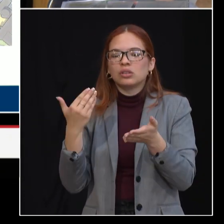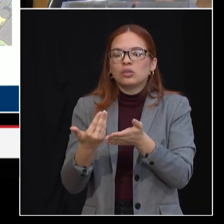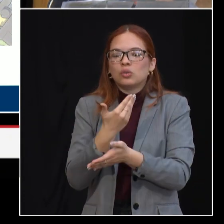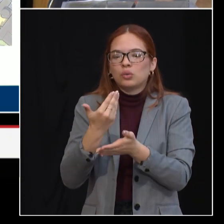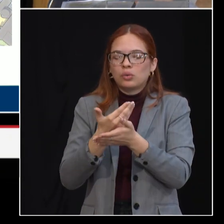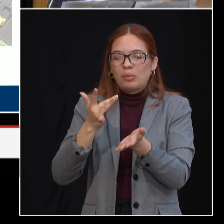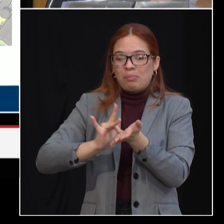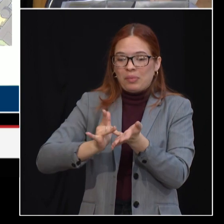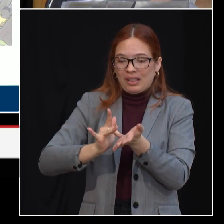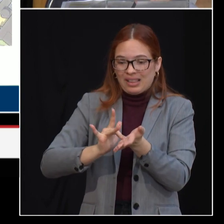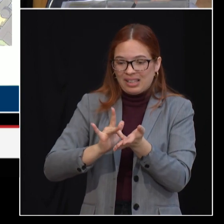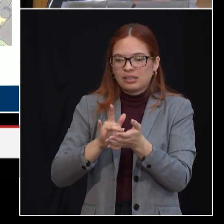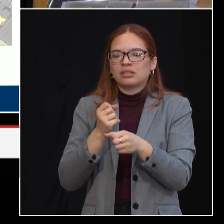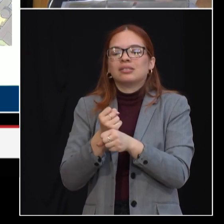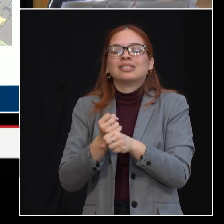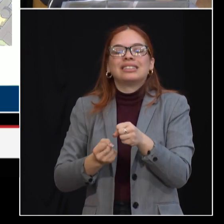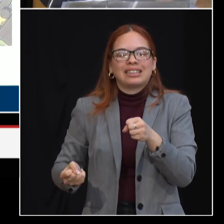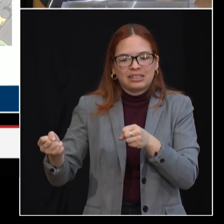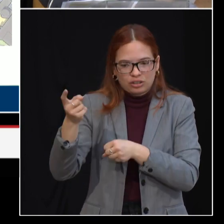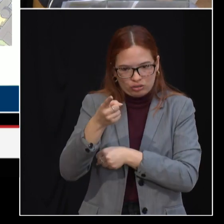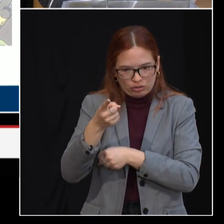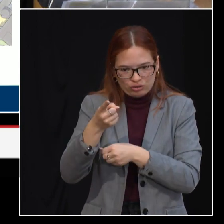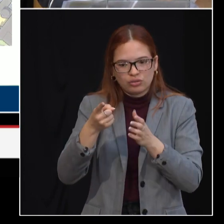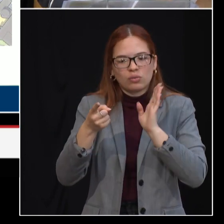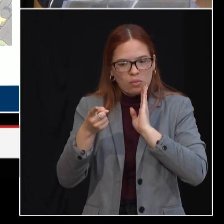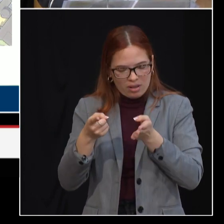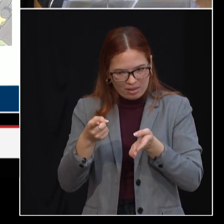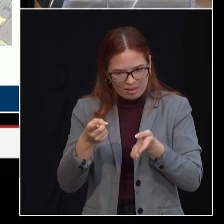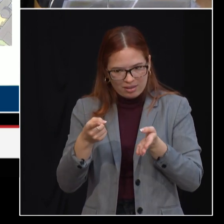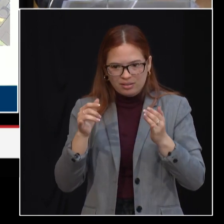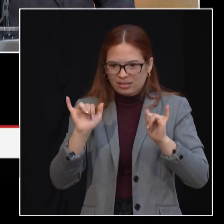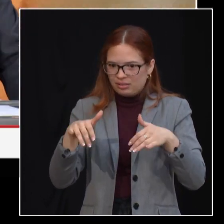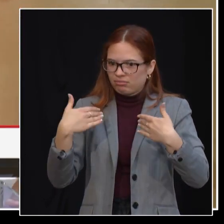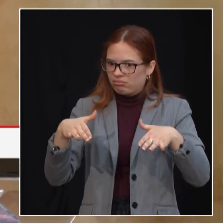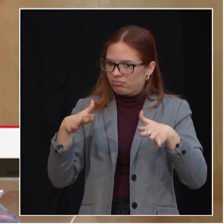accomplishment. Thank you.